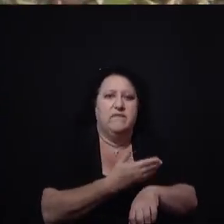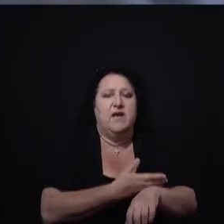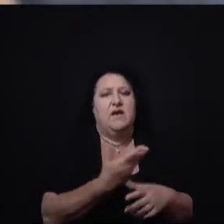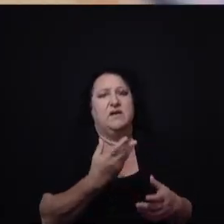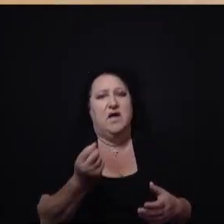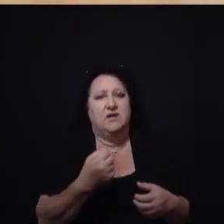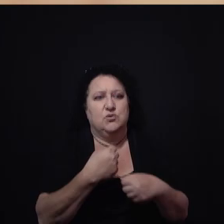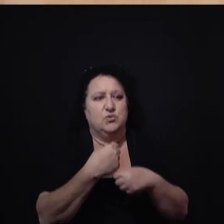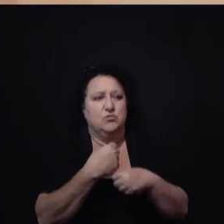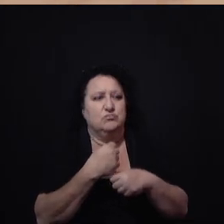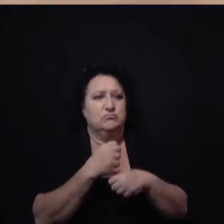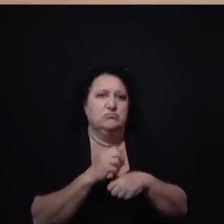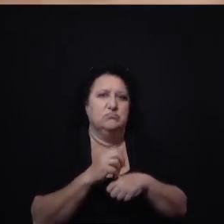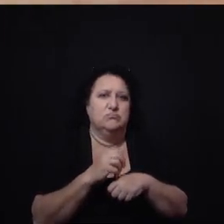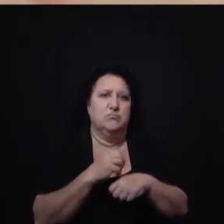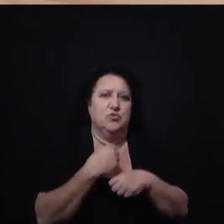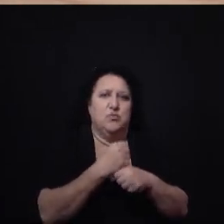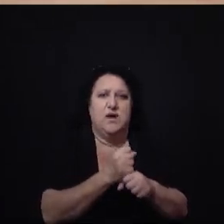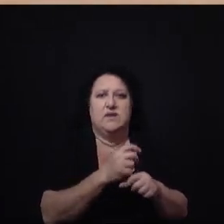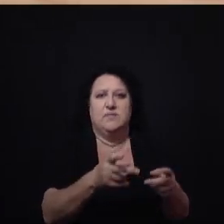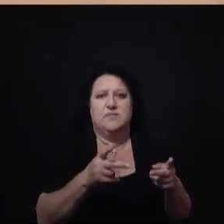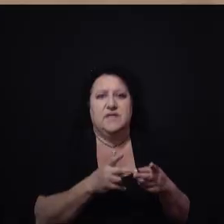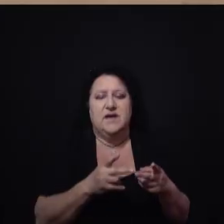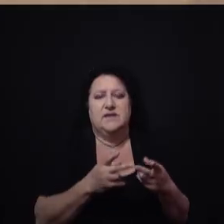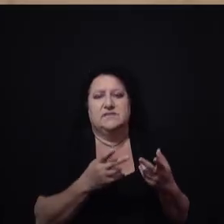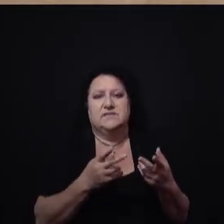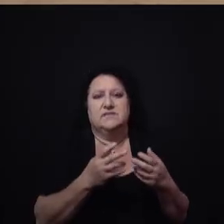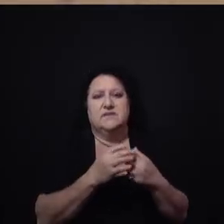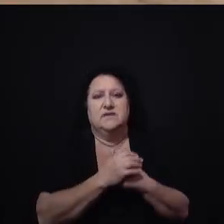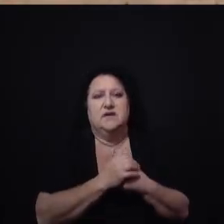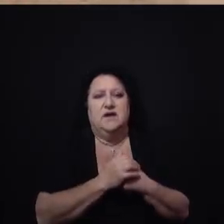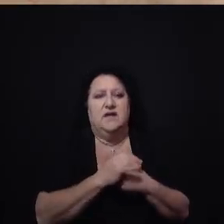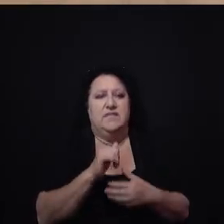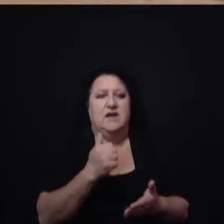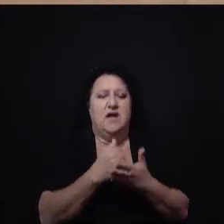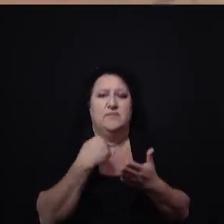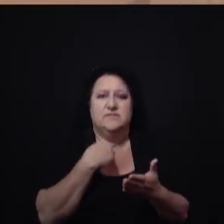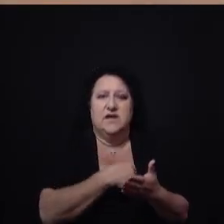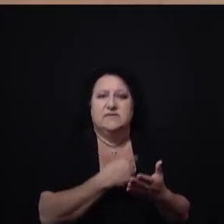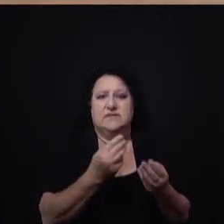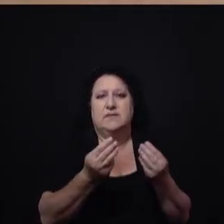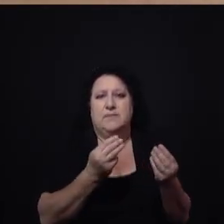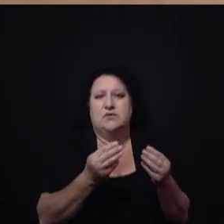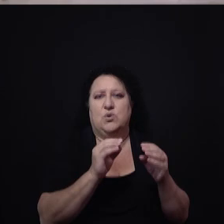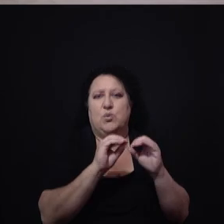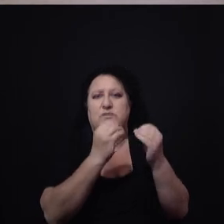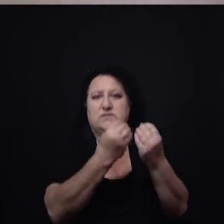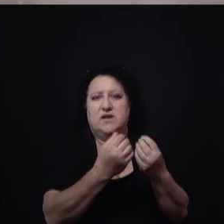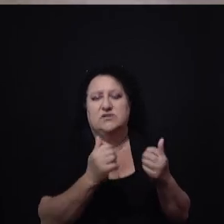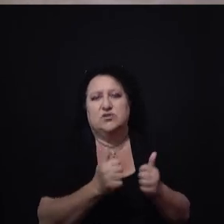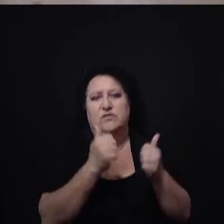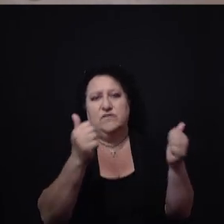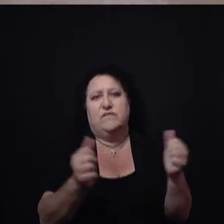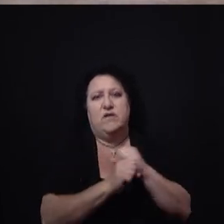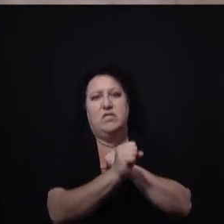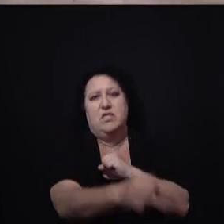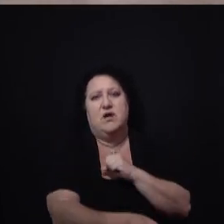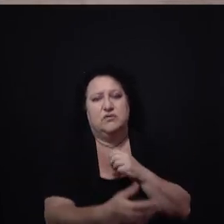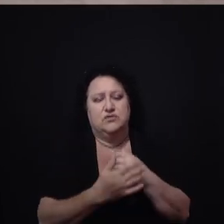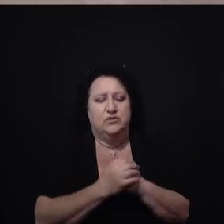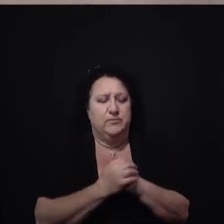creating a place that's income generating, it helps this ministry, this organization, to survive long term, to take care of kids